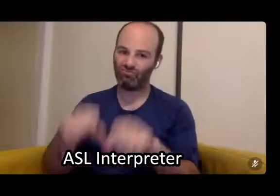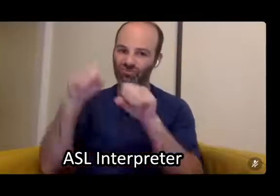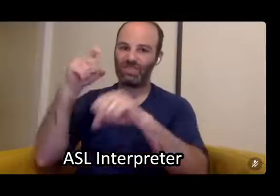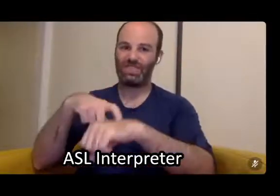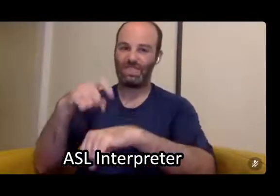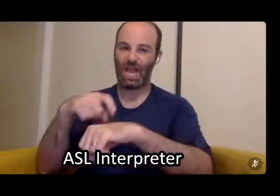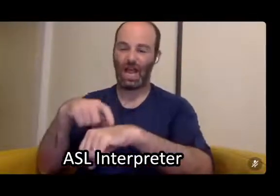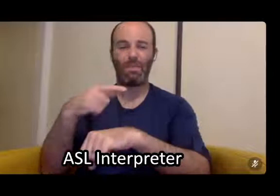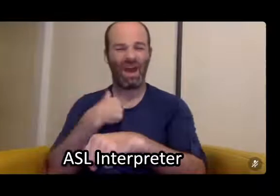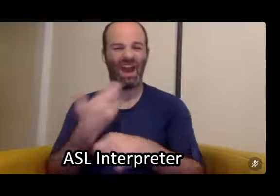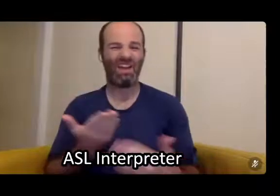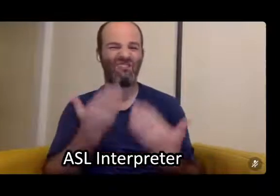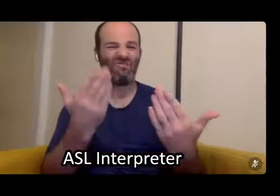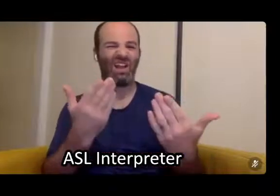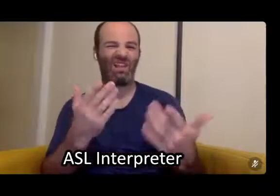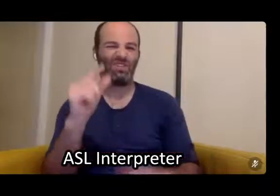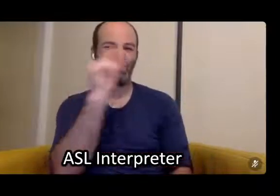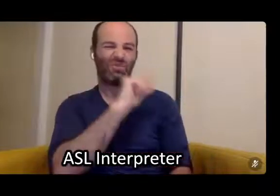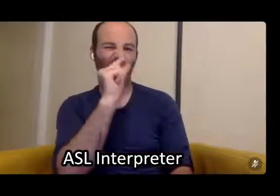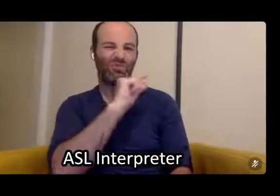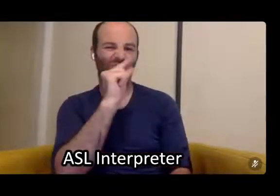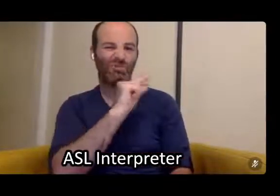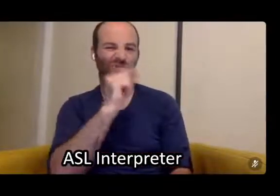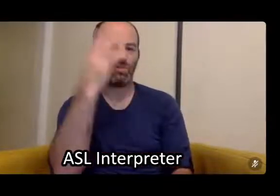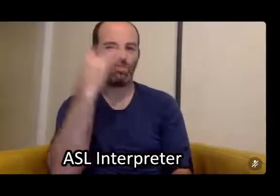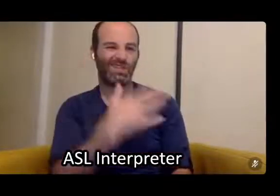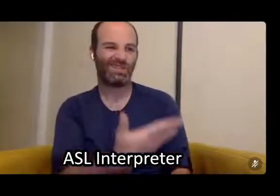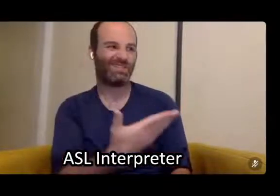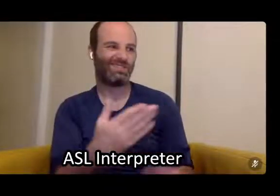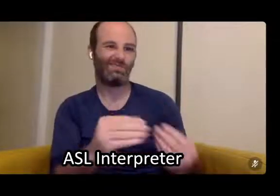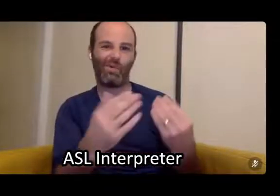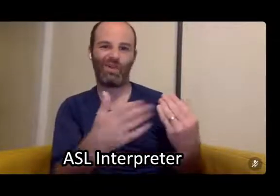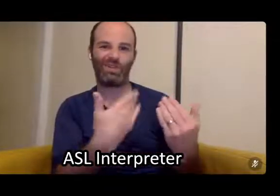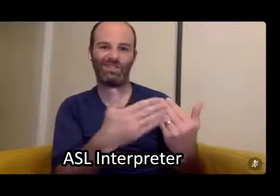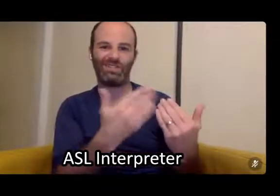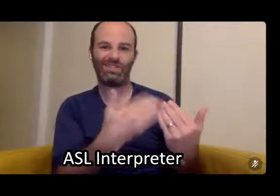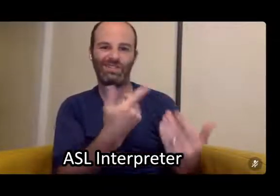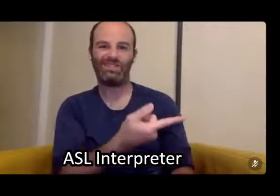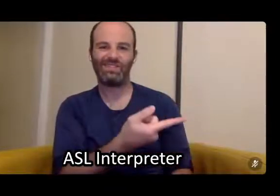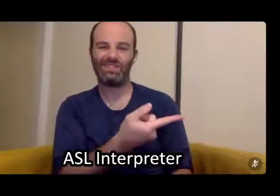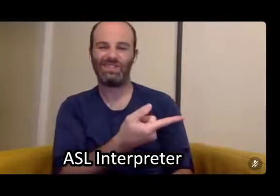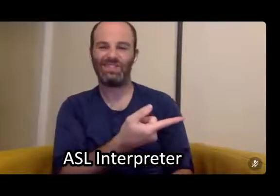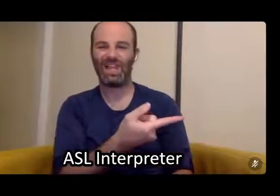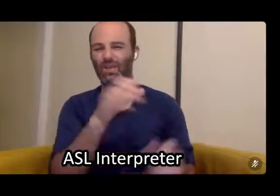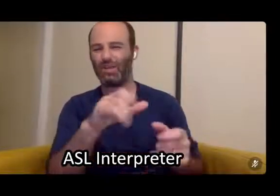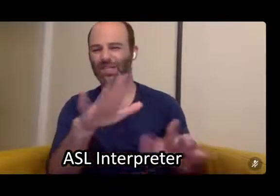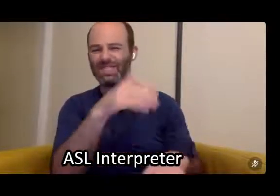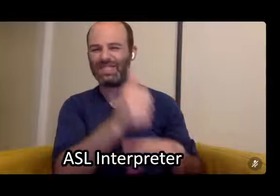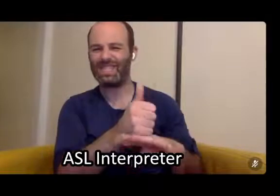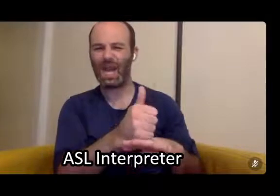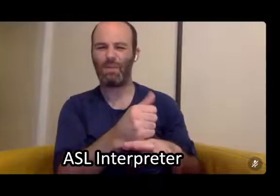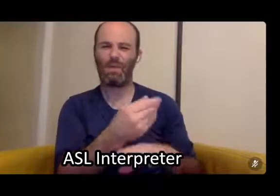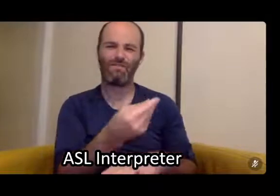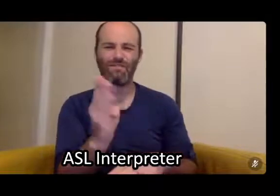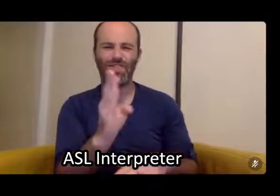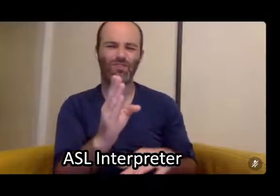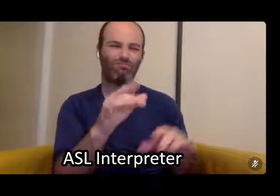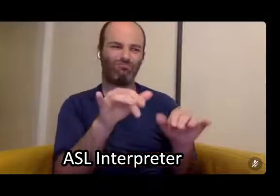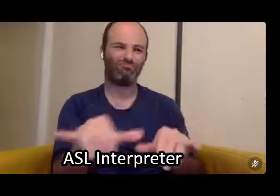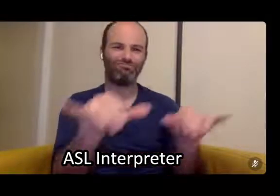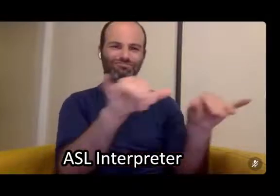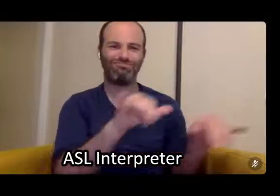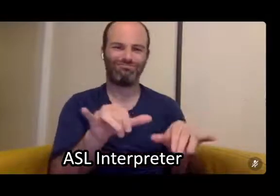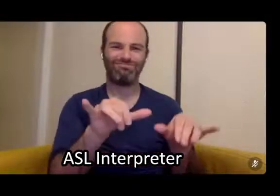lady just because it's simple and you can set up a few customized routines. That's my own personal preference. If you're